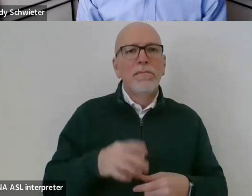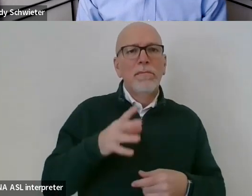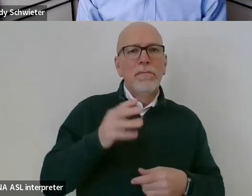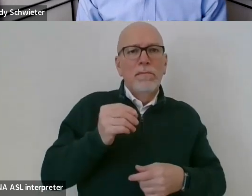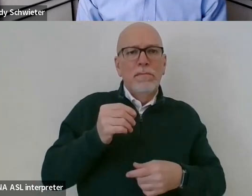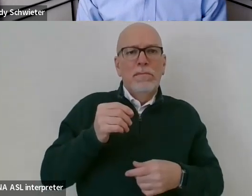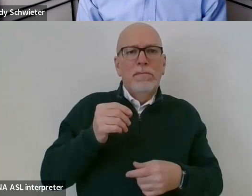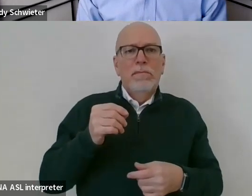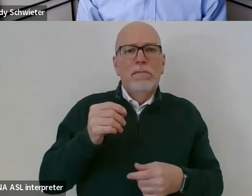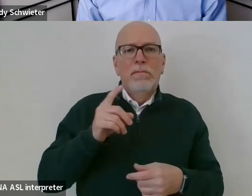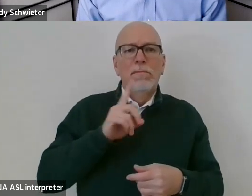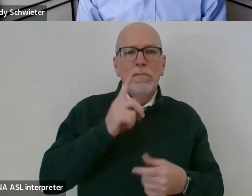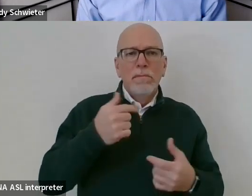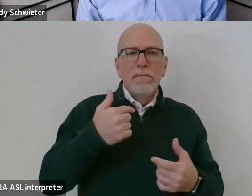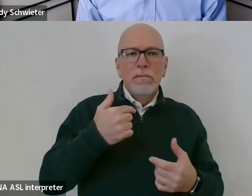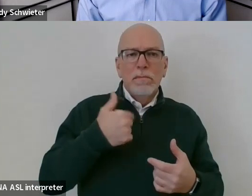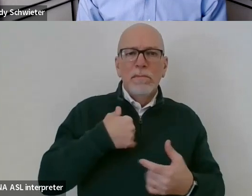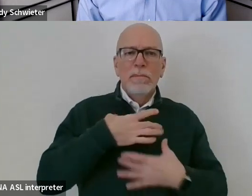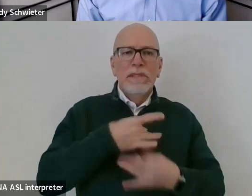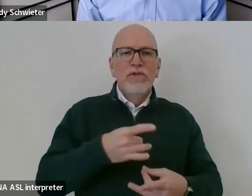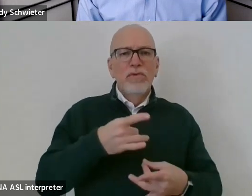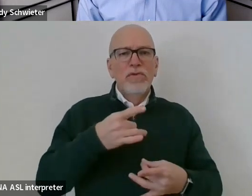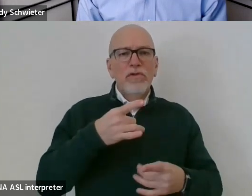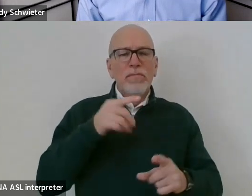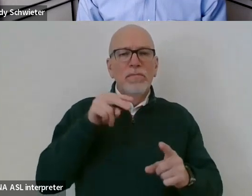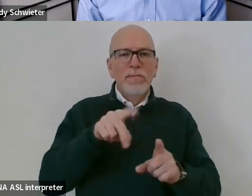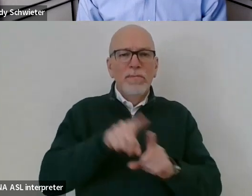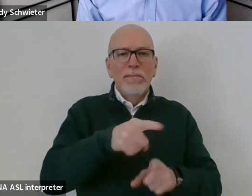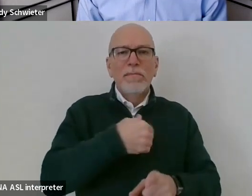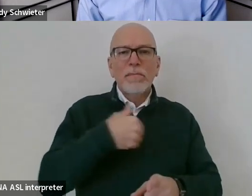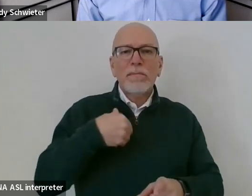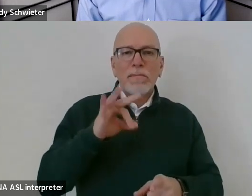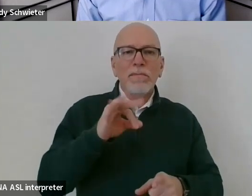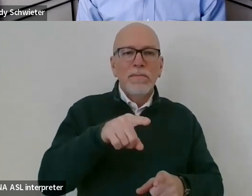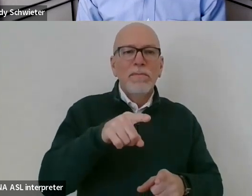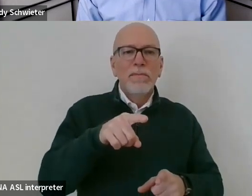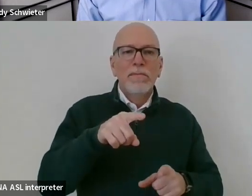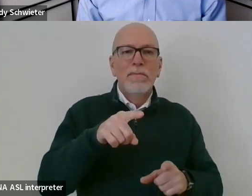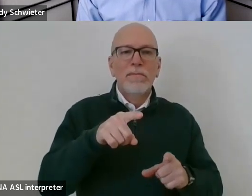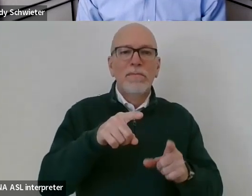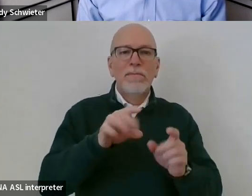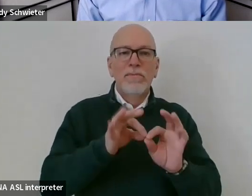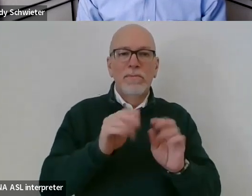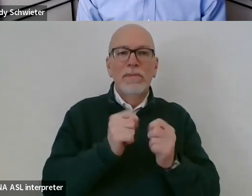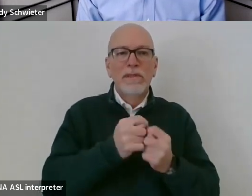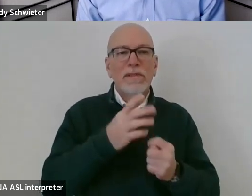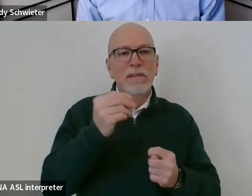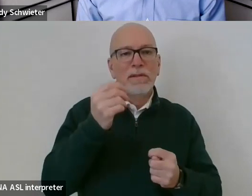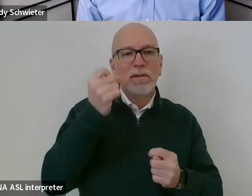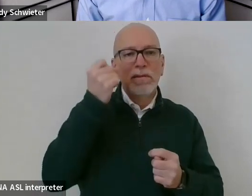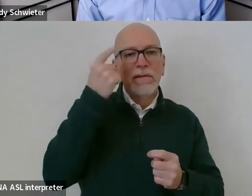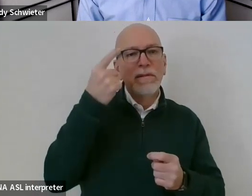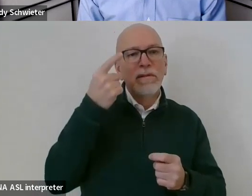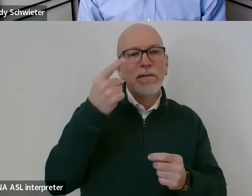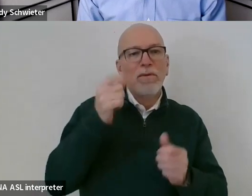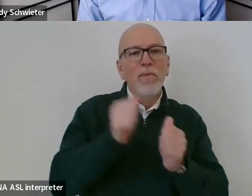I'm very interested in looking at us as a member of the clinical team and establishing parallelisms